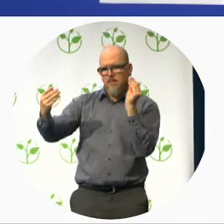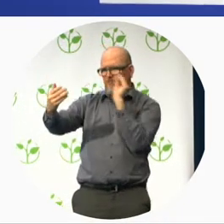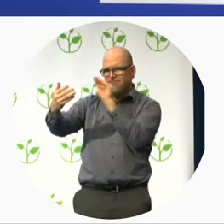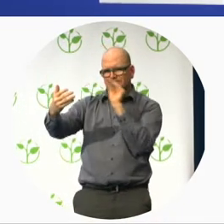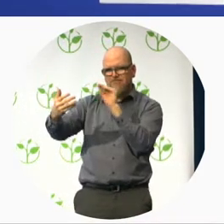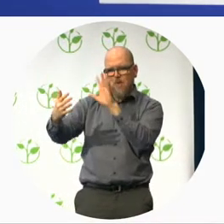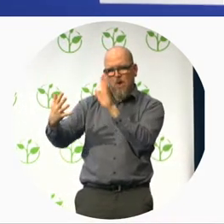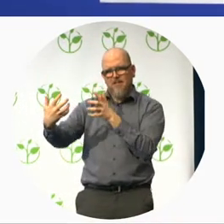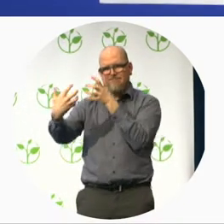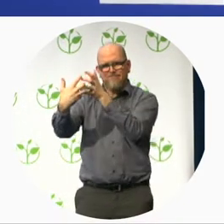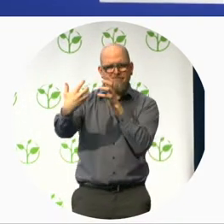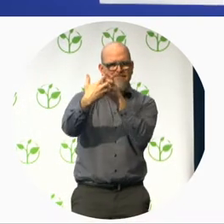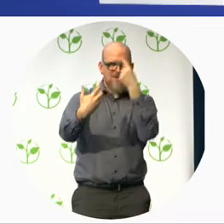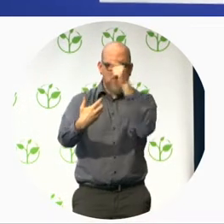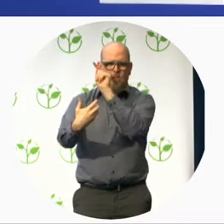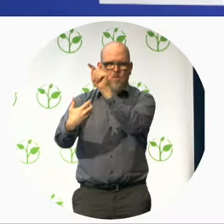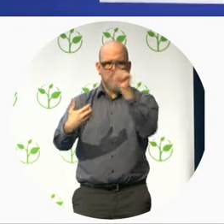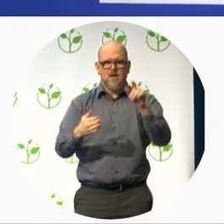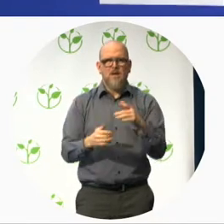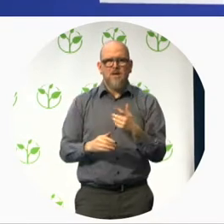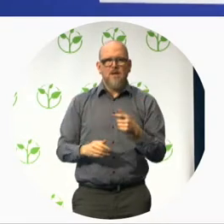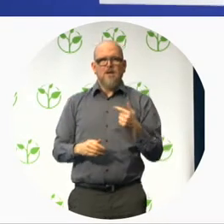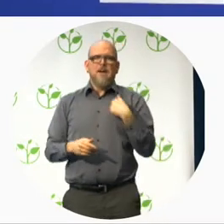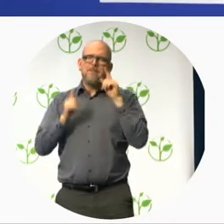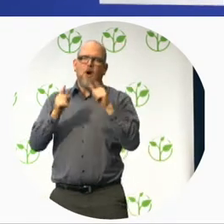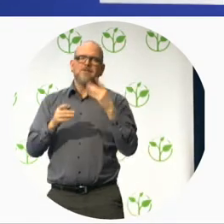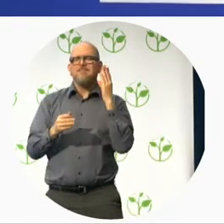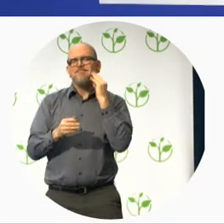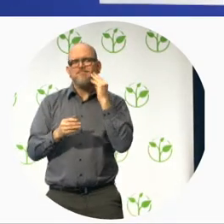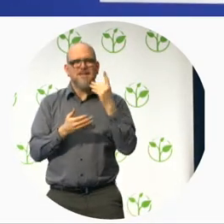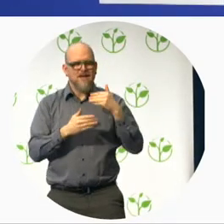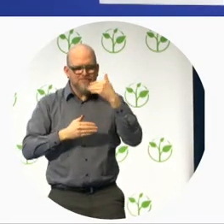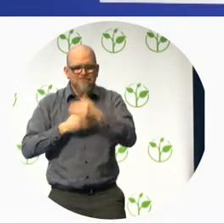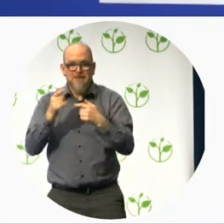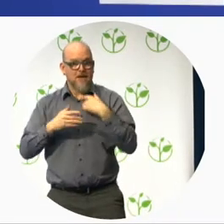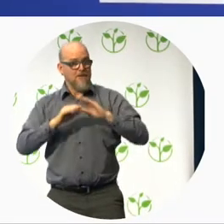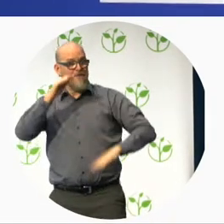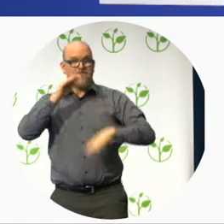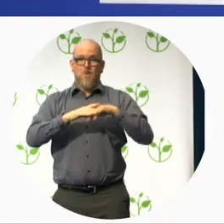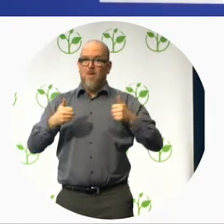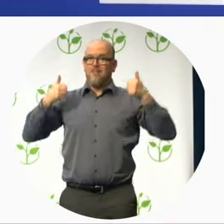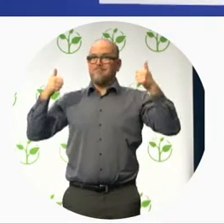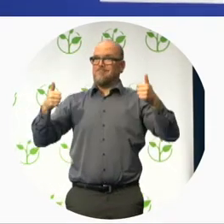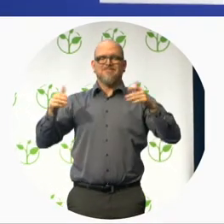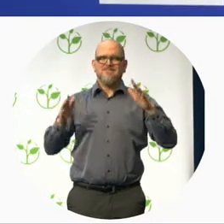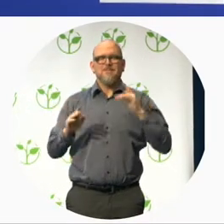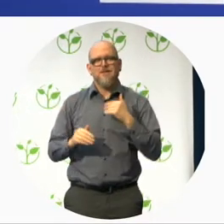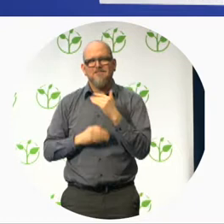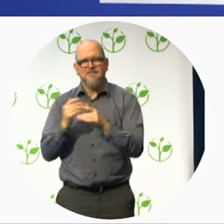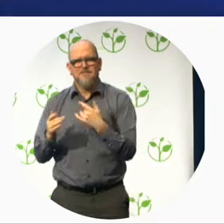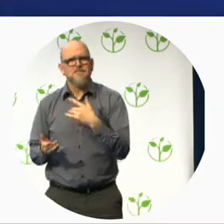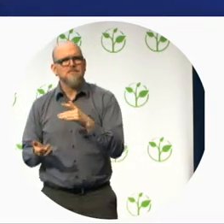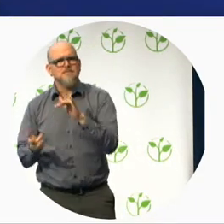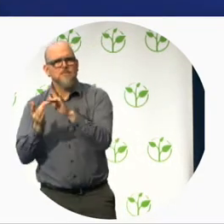and services into one office. Using SharePoint, something a lot of people are familiar with, delivering our products via